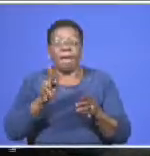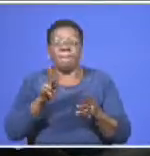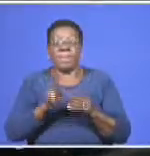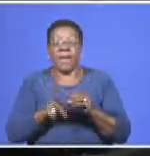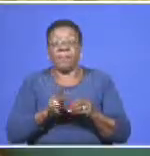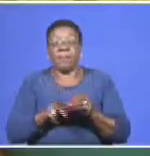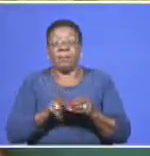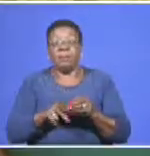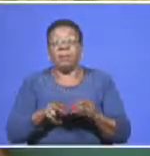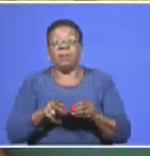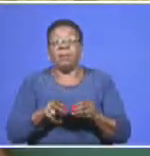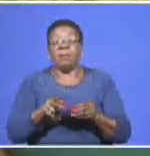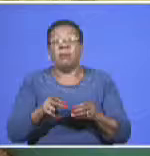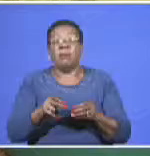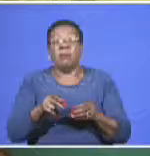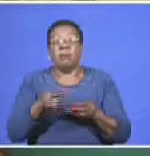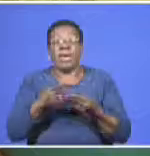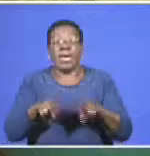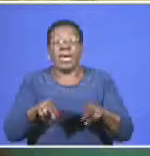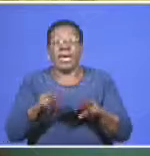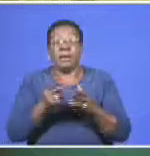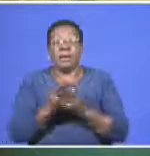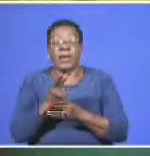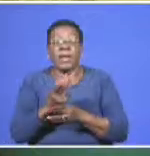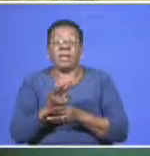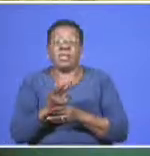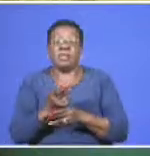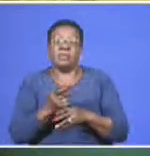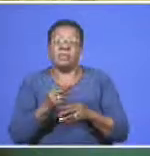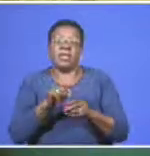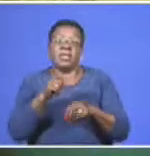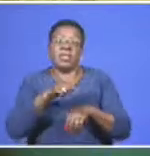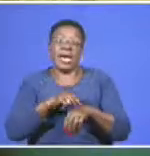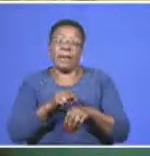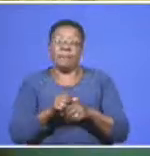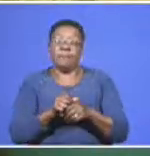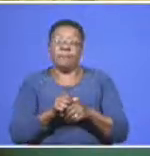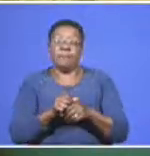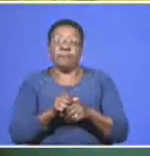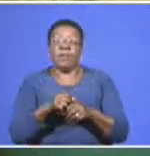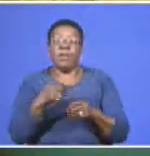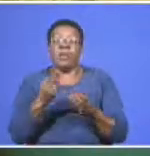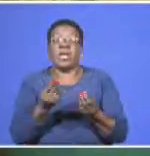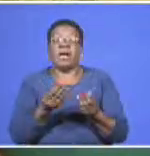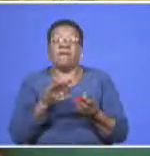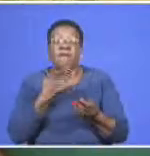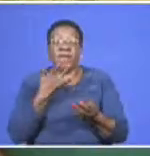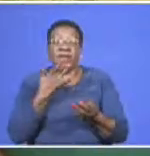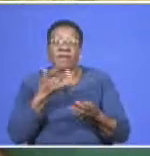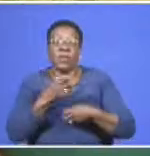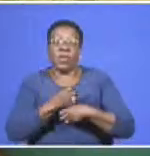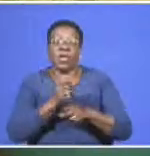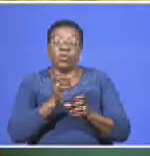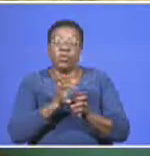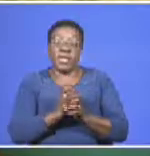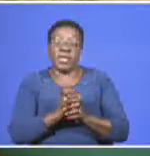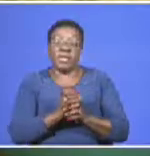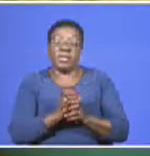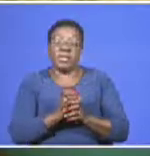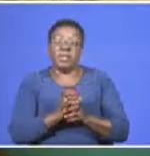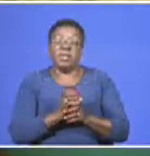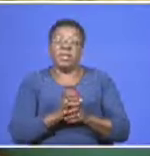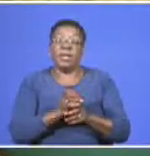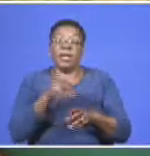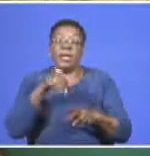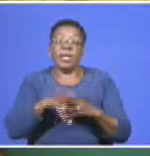and thyme. There isn't much rules as to what you can and can't put in it. It's just that whatever flavors you want to create and build